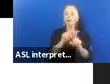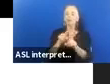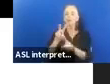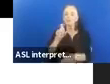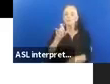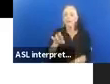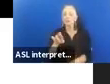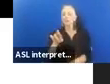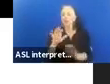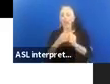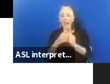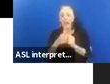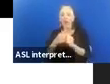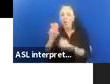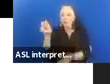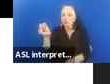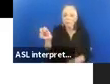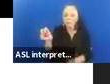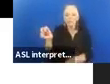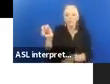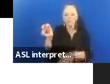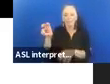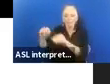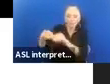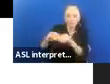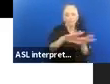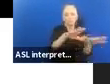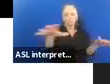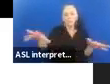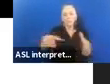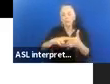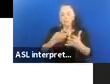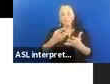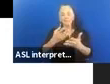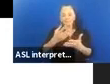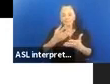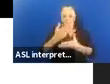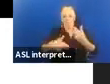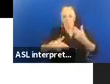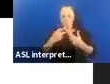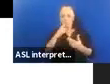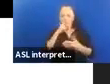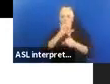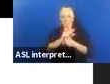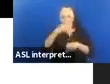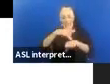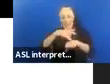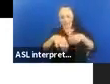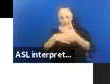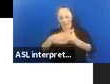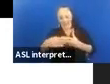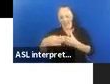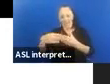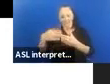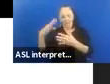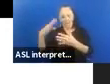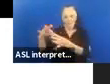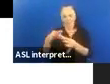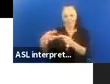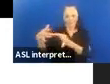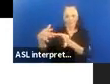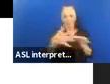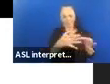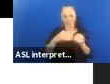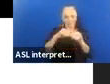these transactional negotiations with the wealth of the living world. And we're using that